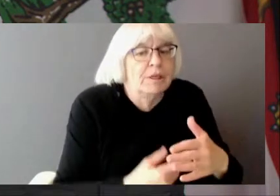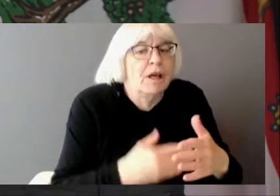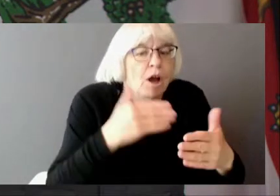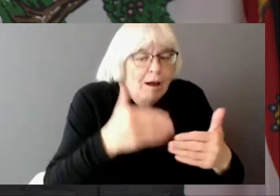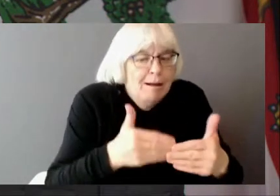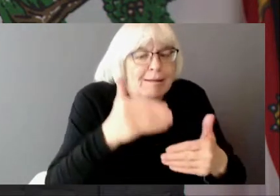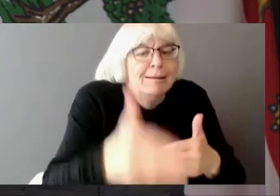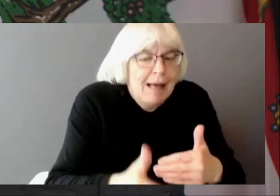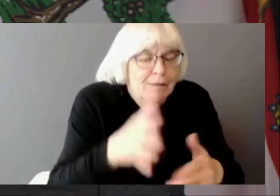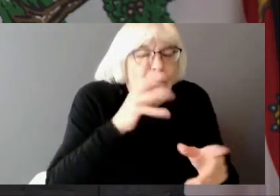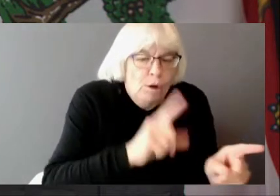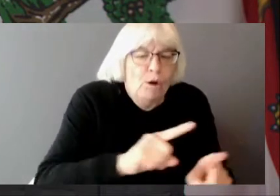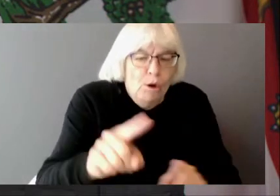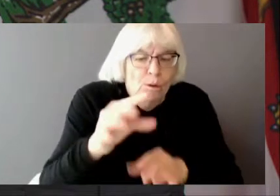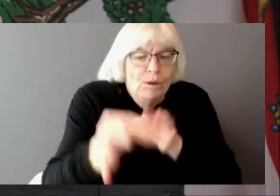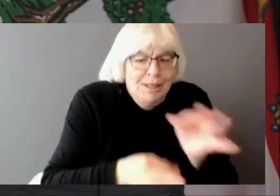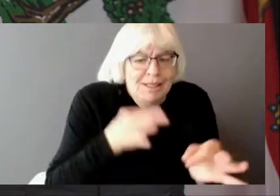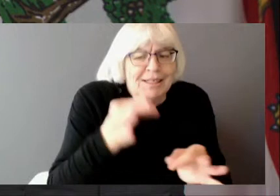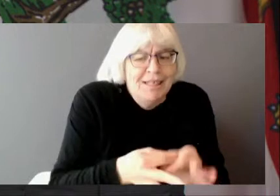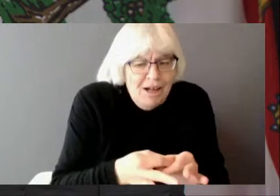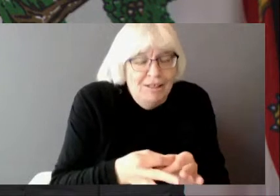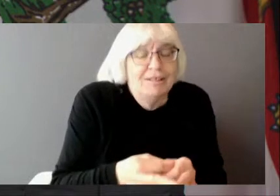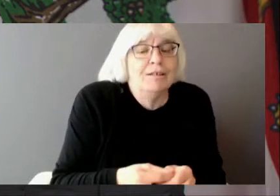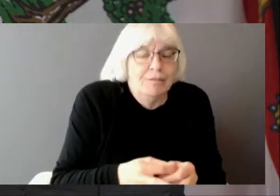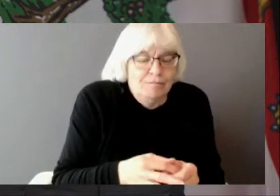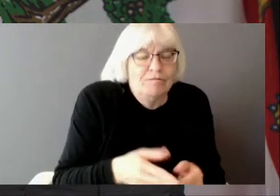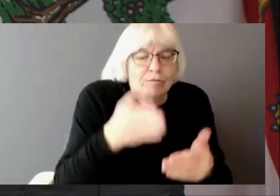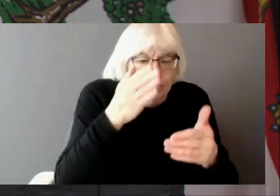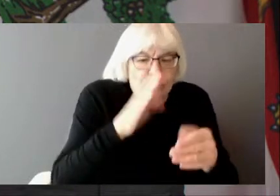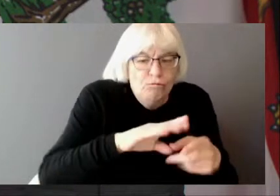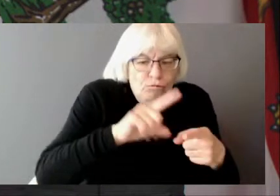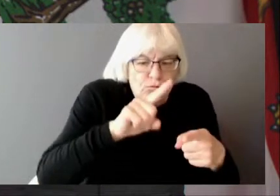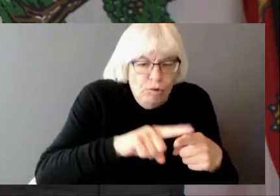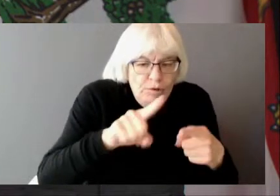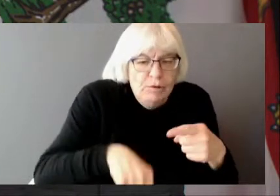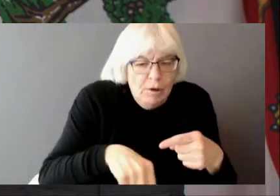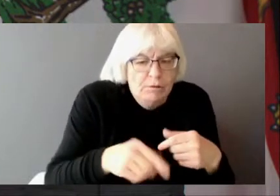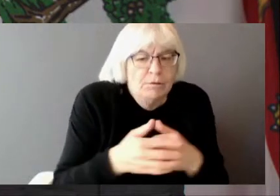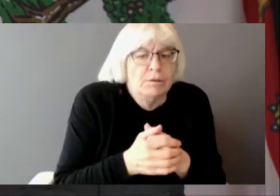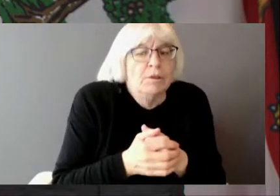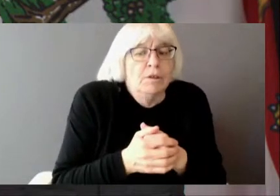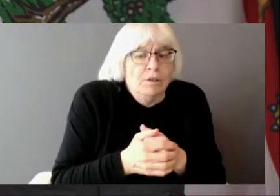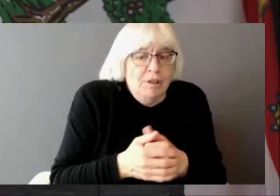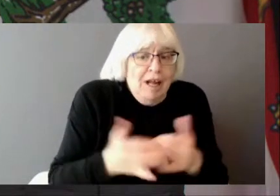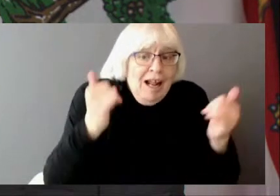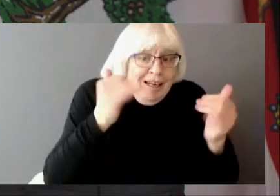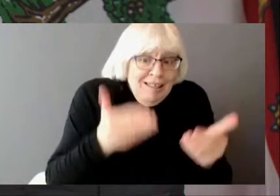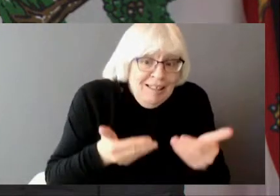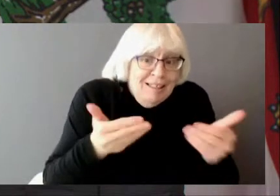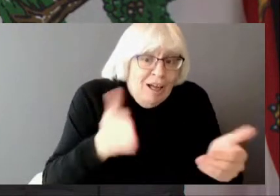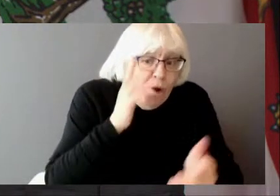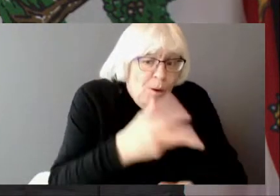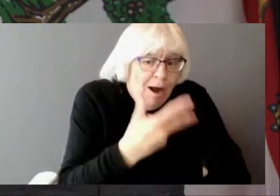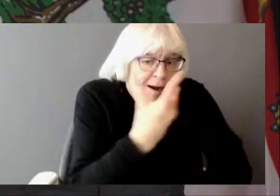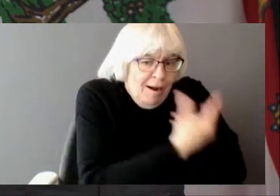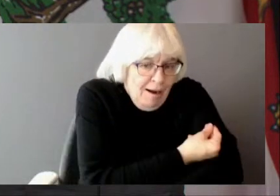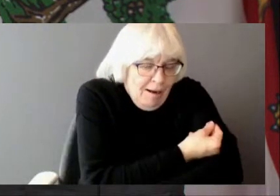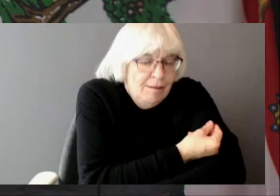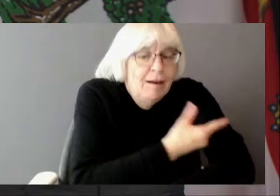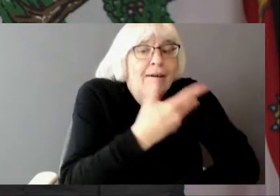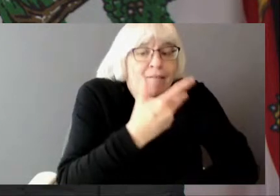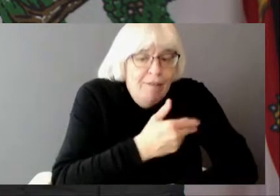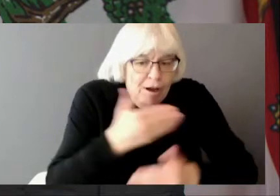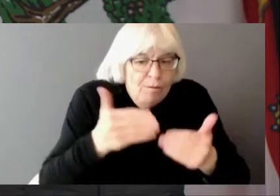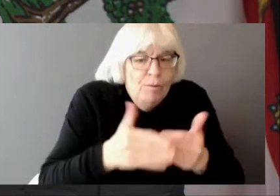We continue to book patients aged 80 and over for upcoming vaccination clinics, And so far, mid-morning this morning,